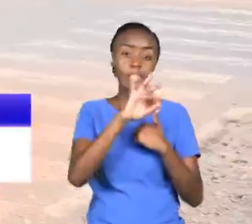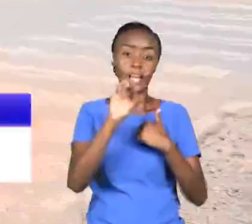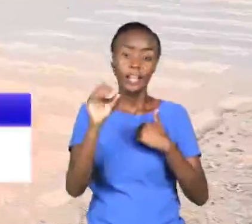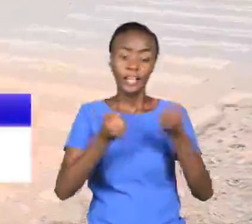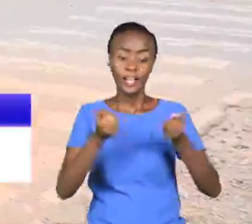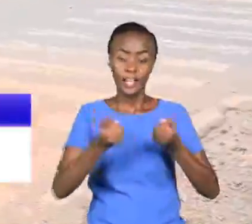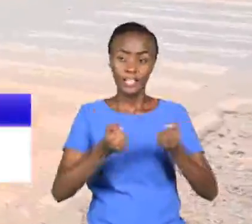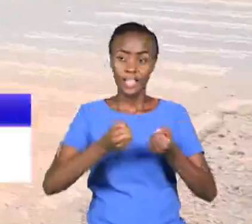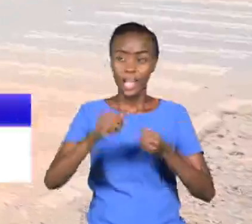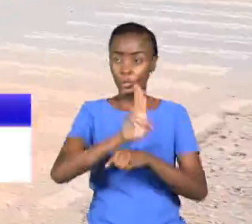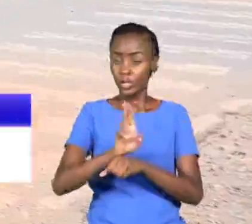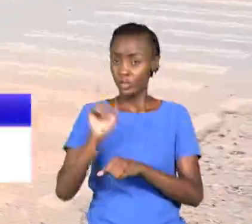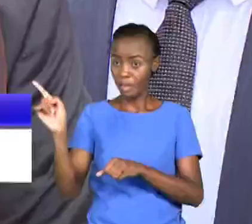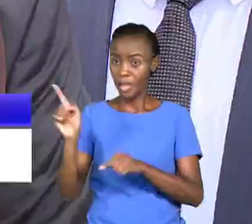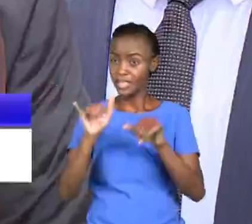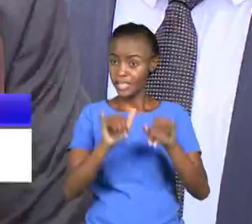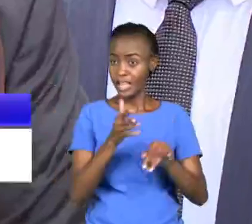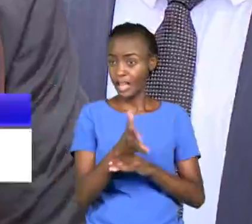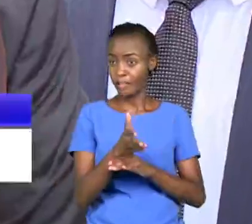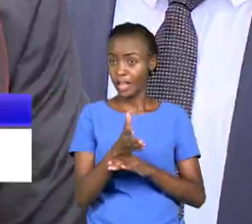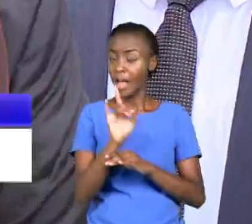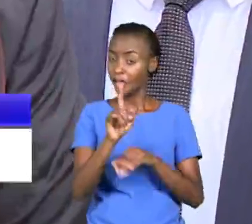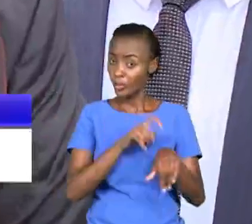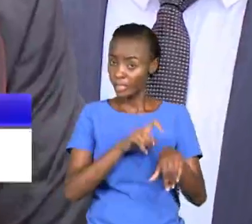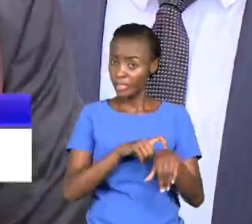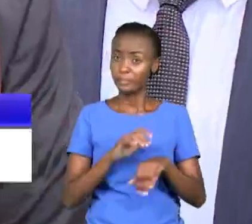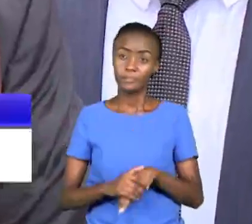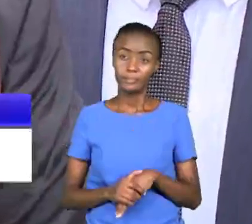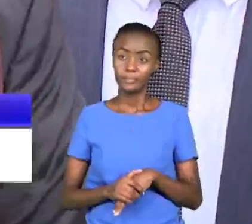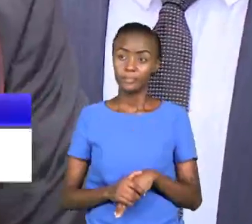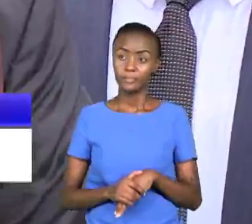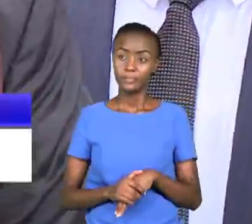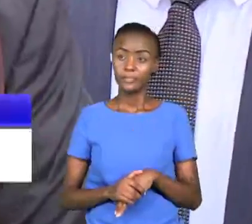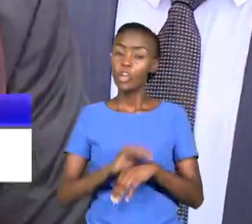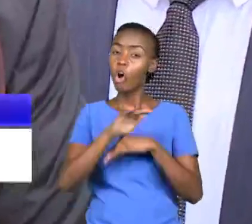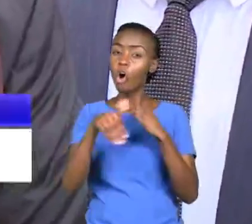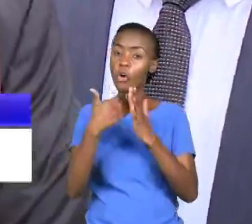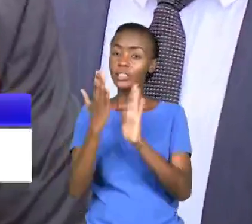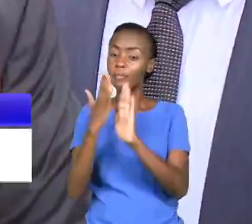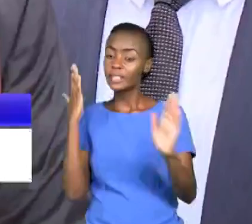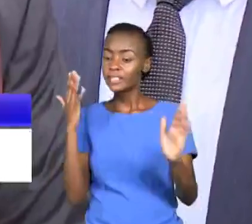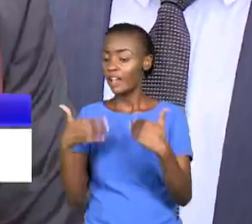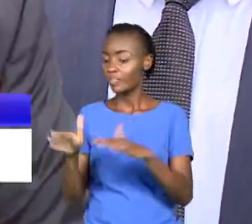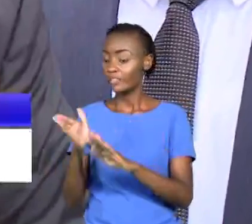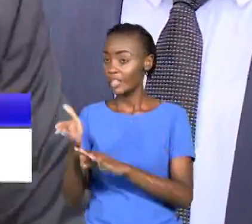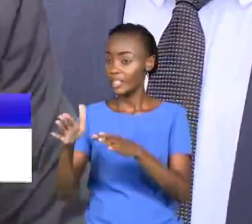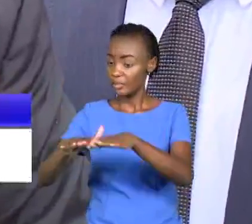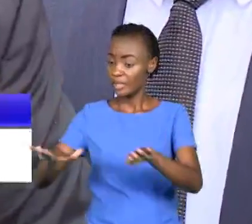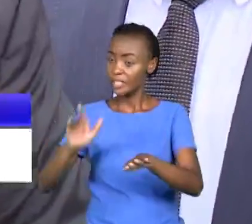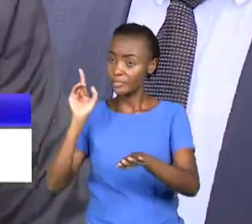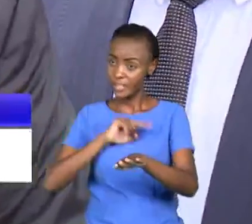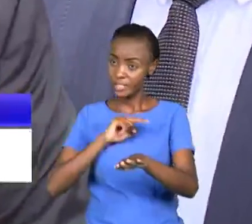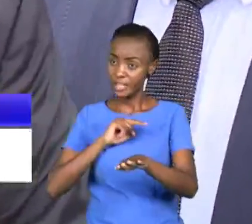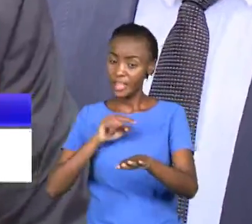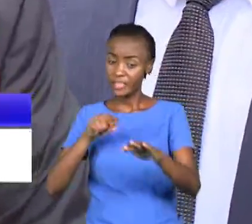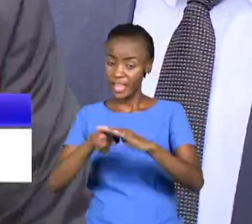to operate in the terminals at a go. We were able to get all those buses out of the area. We were also able to get